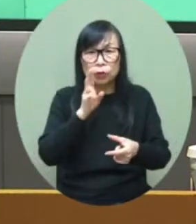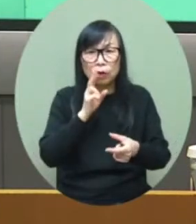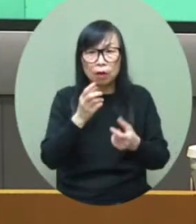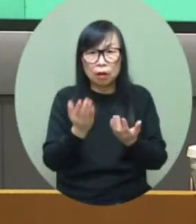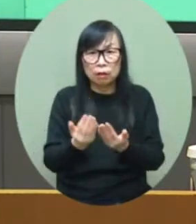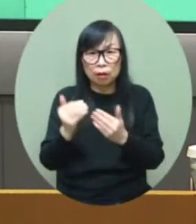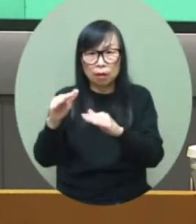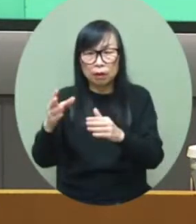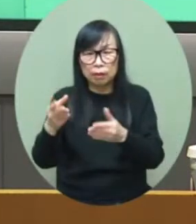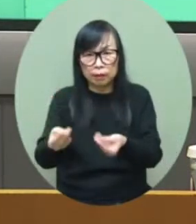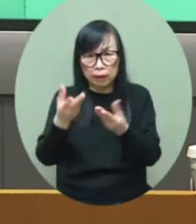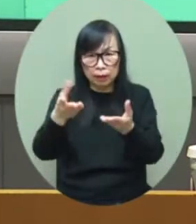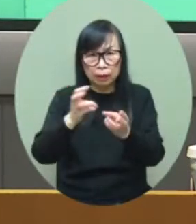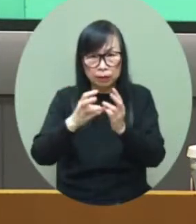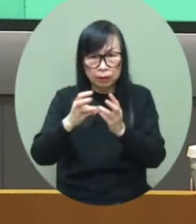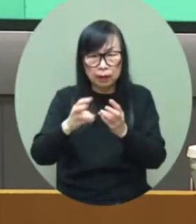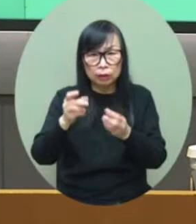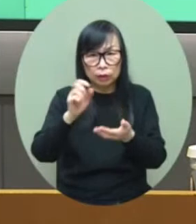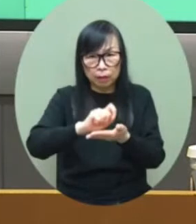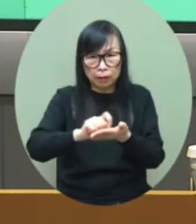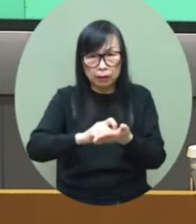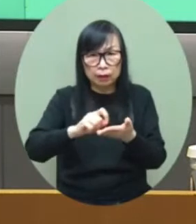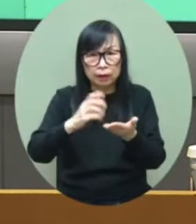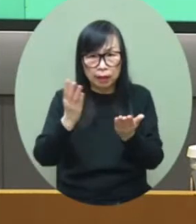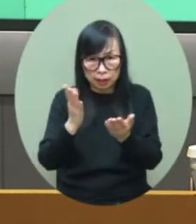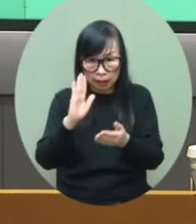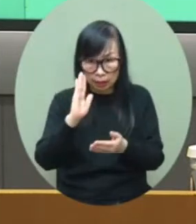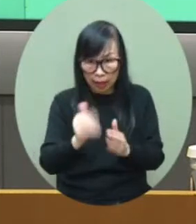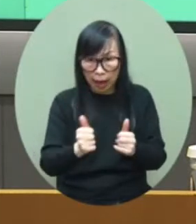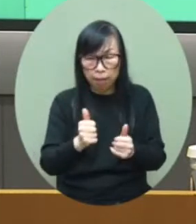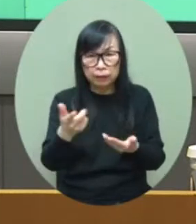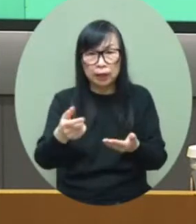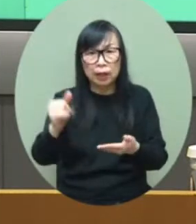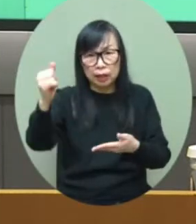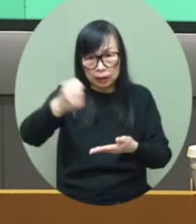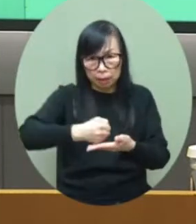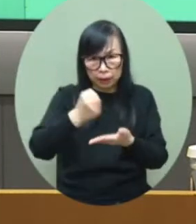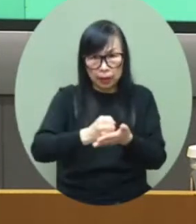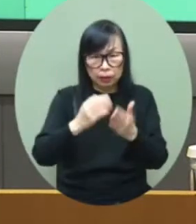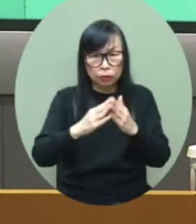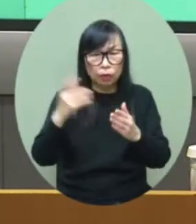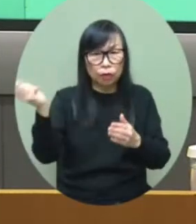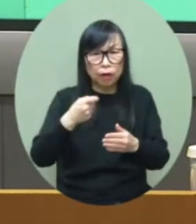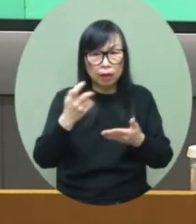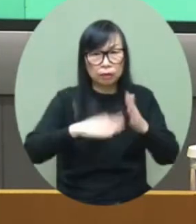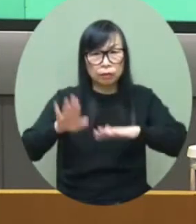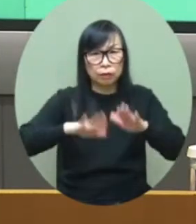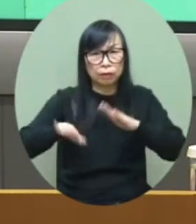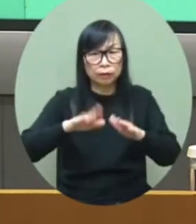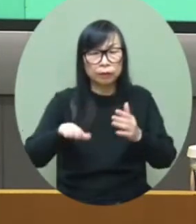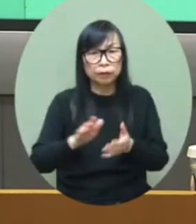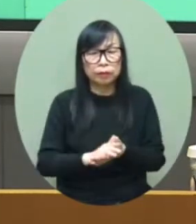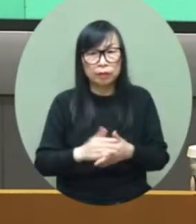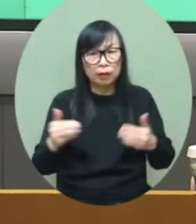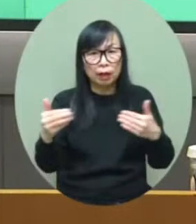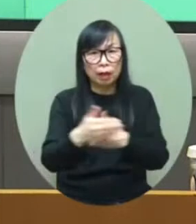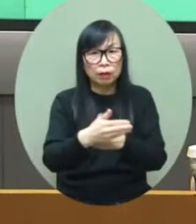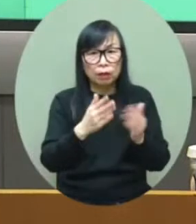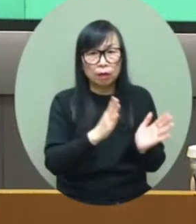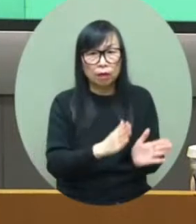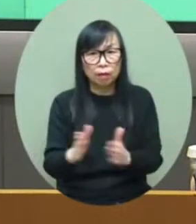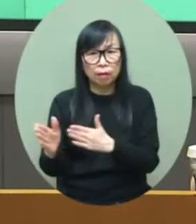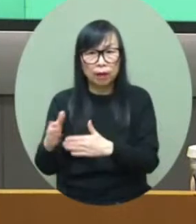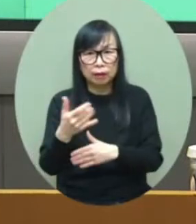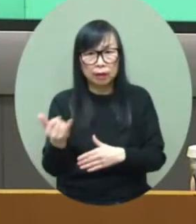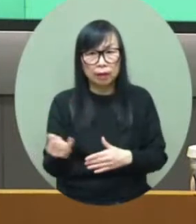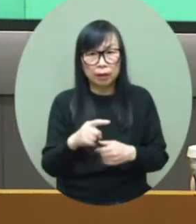to apply on behalf of the students for renewal of permits. If the documentations are